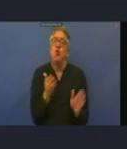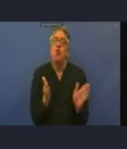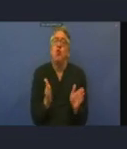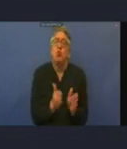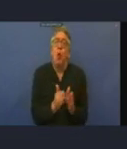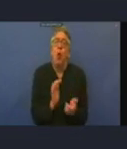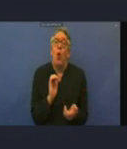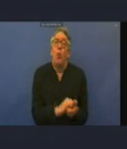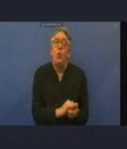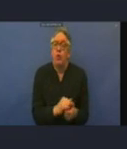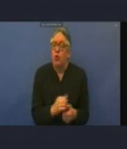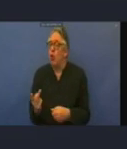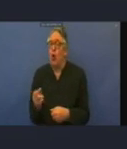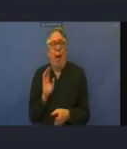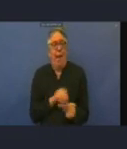Gael?